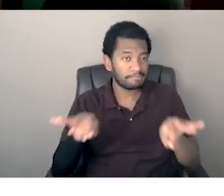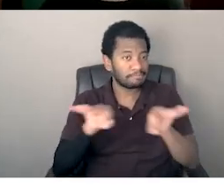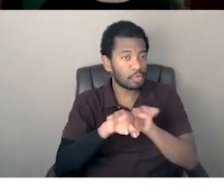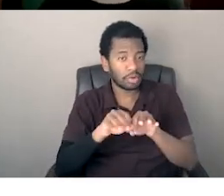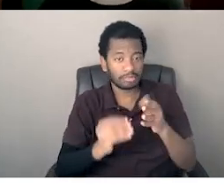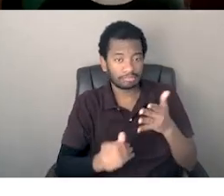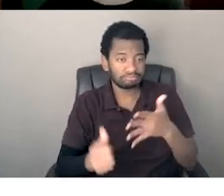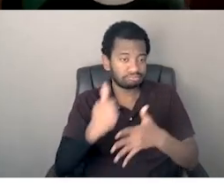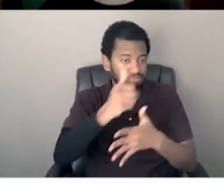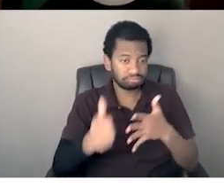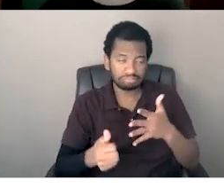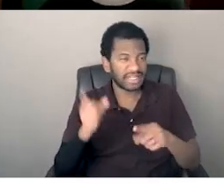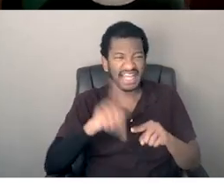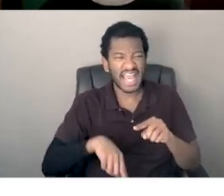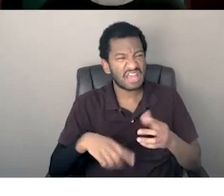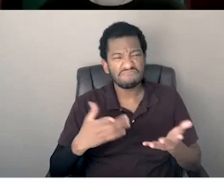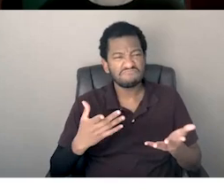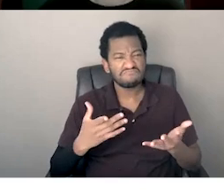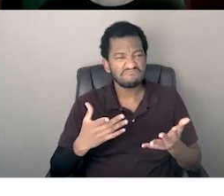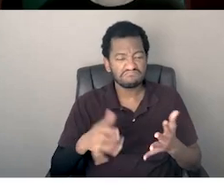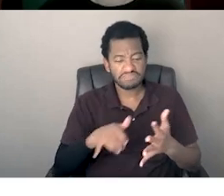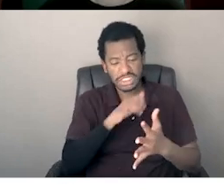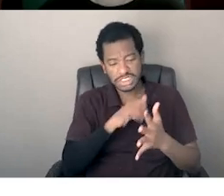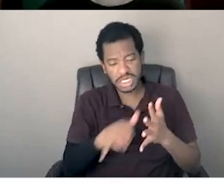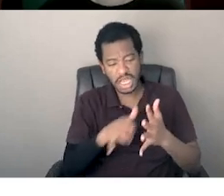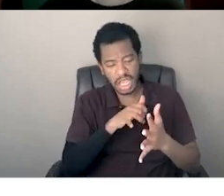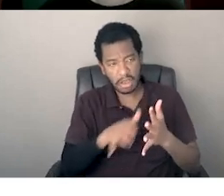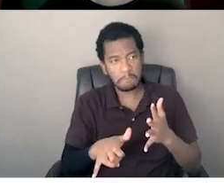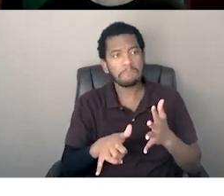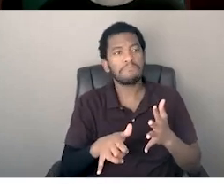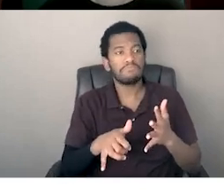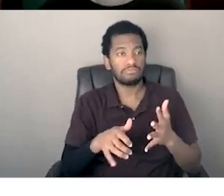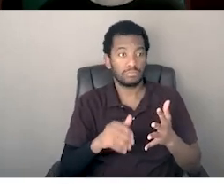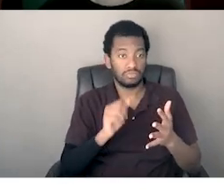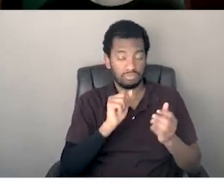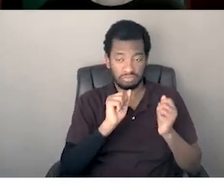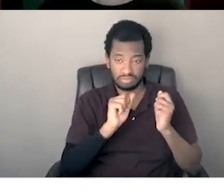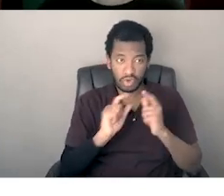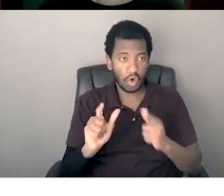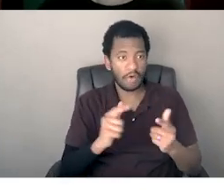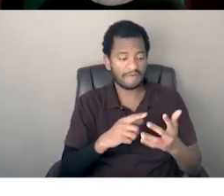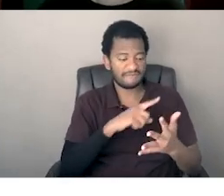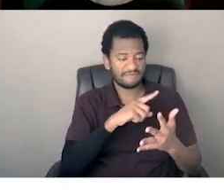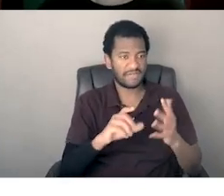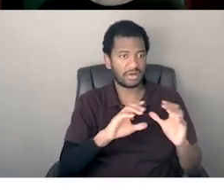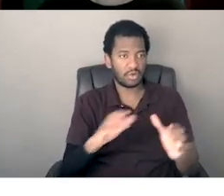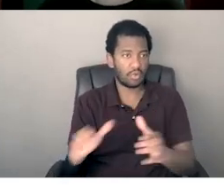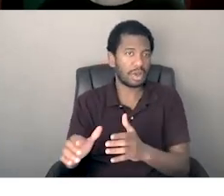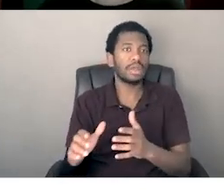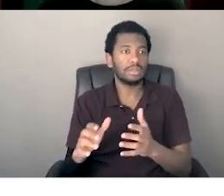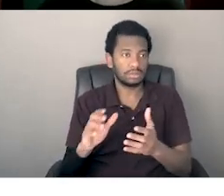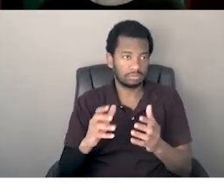They work together, and we may be focused on, one domain more than the other at a given